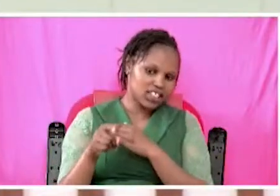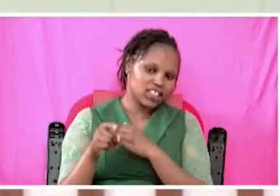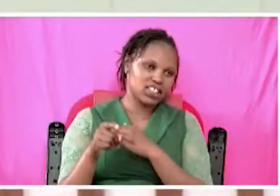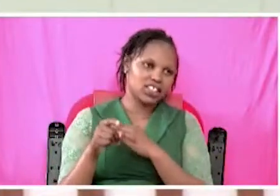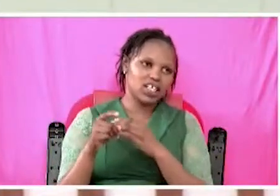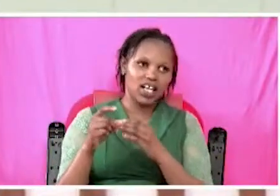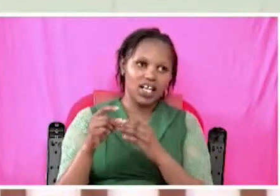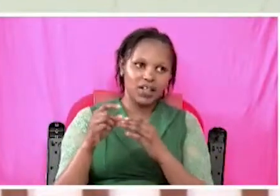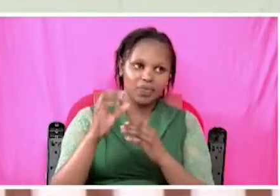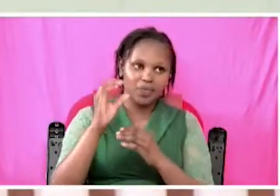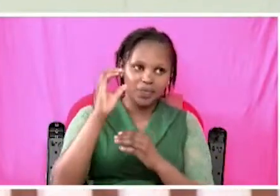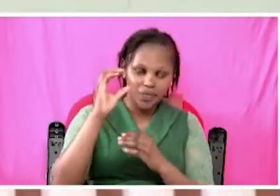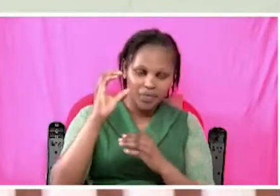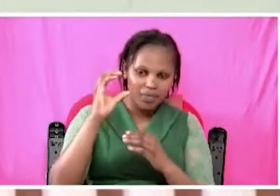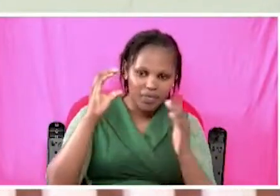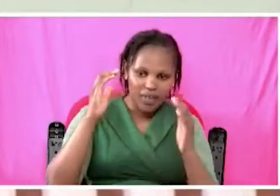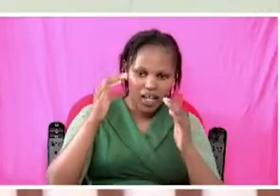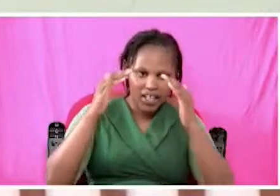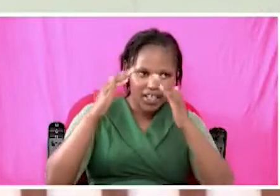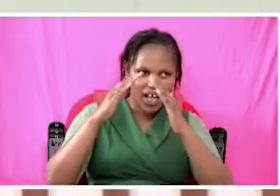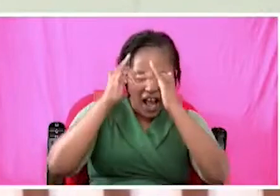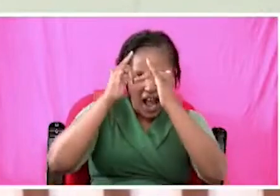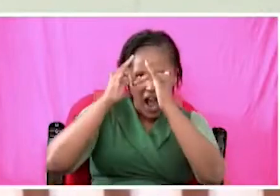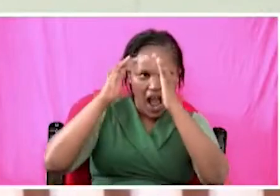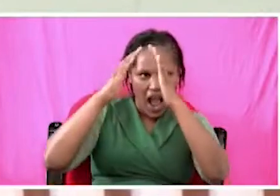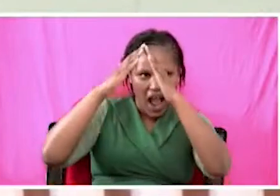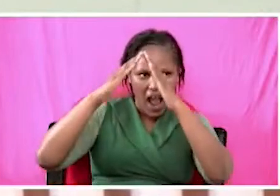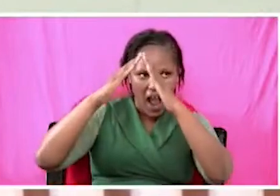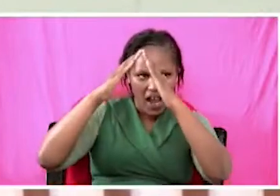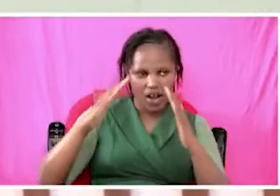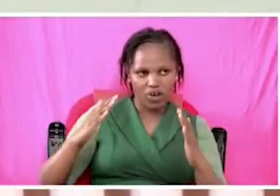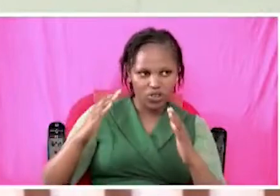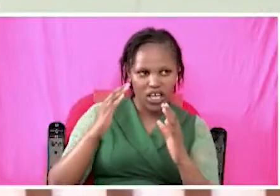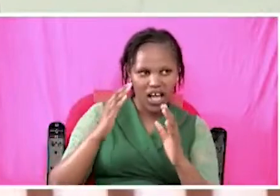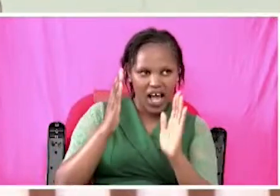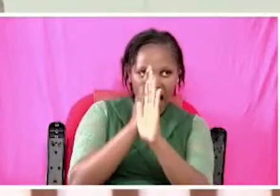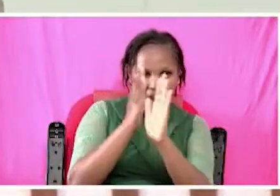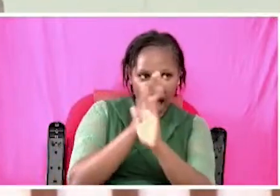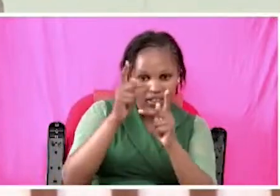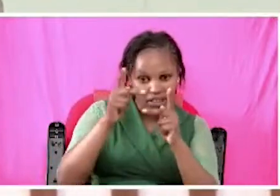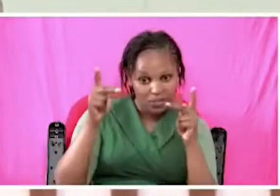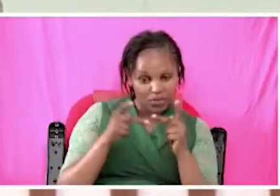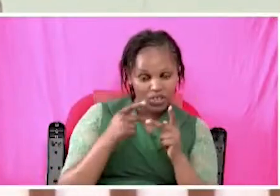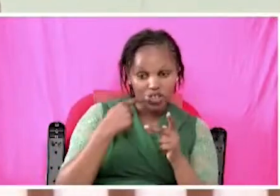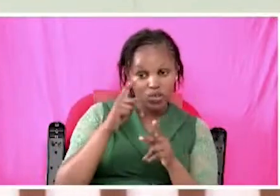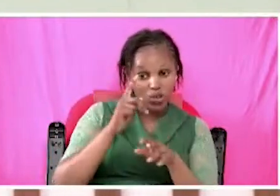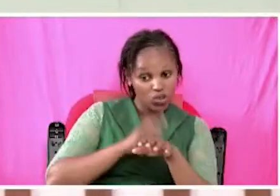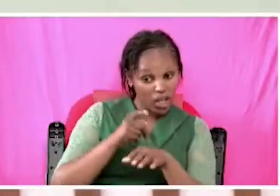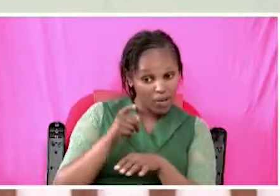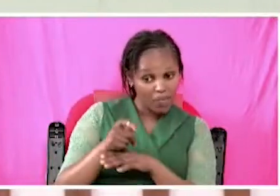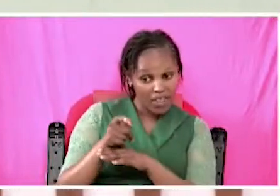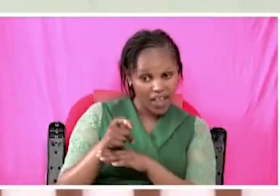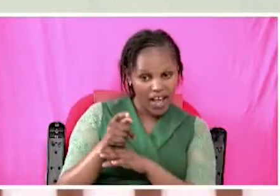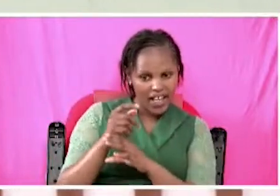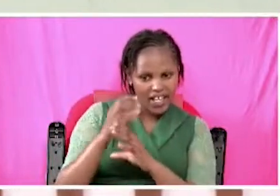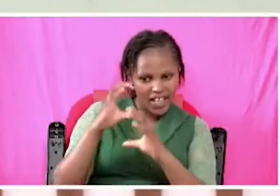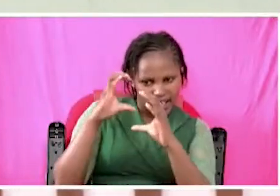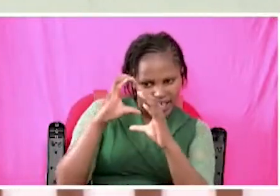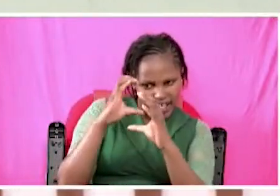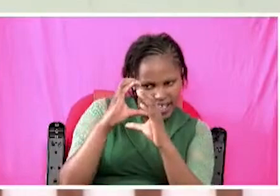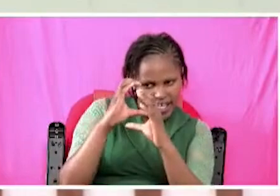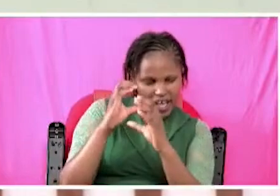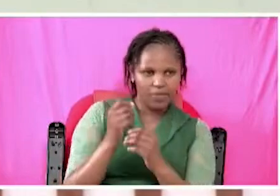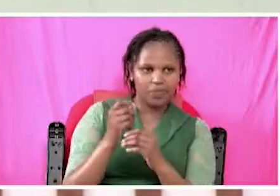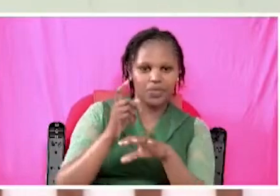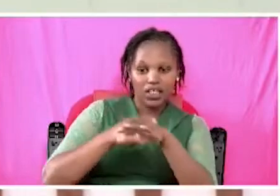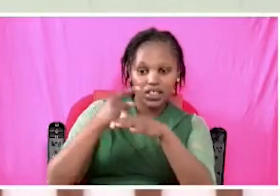I wait for my death. If they catch me here, that is fine. So while in the cave, as he had